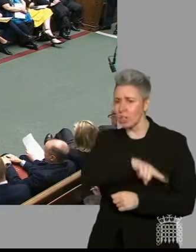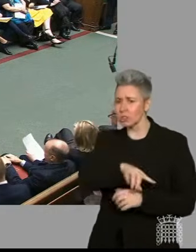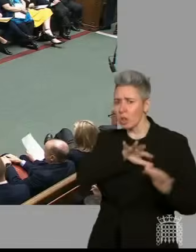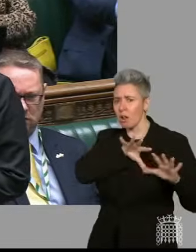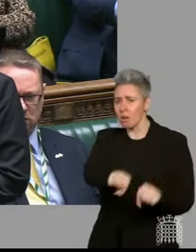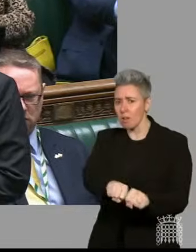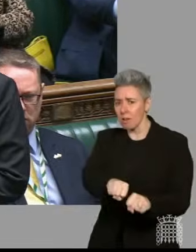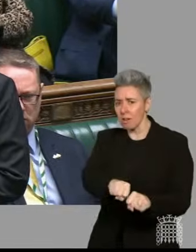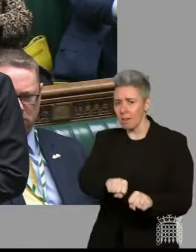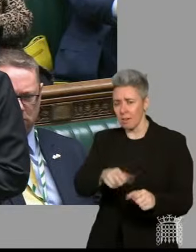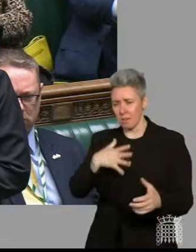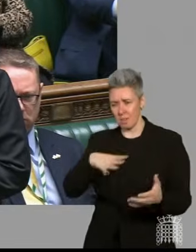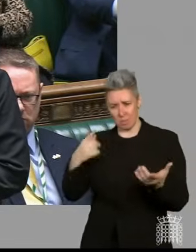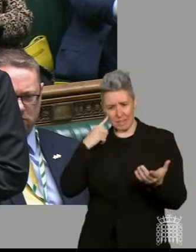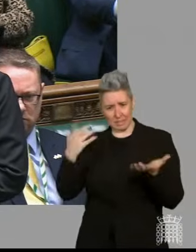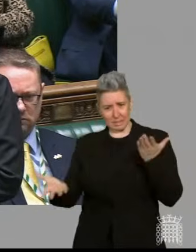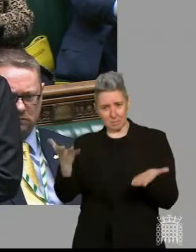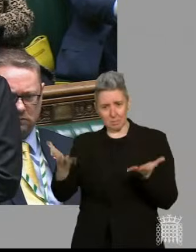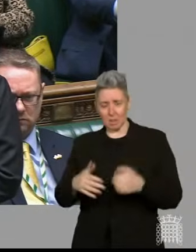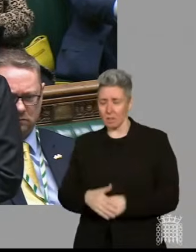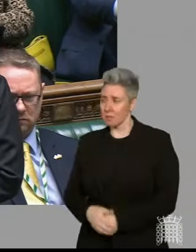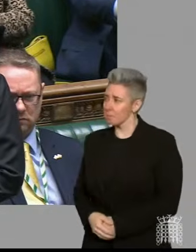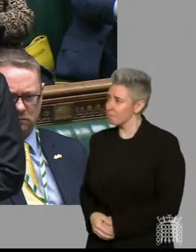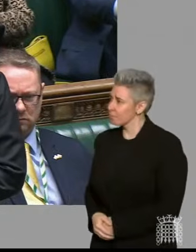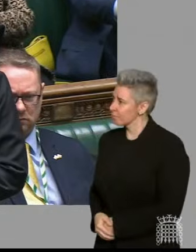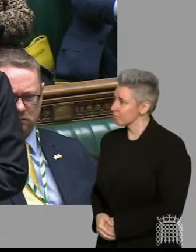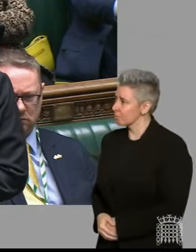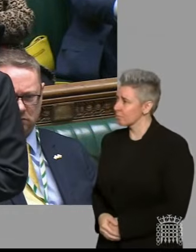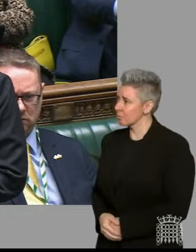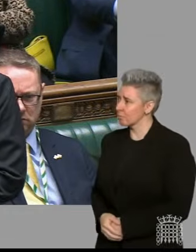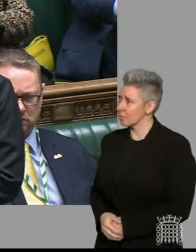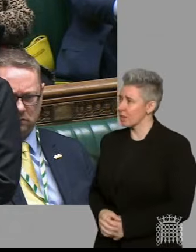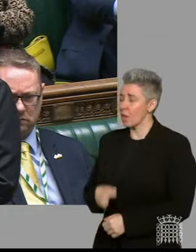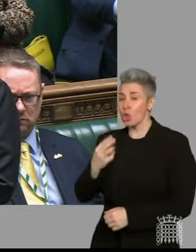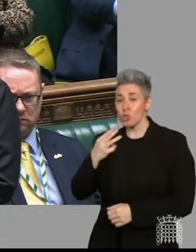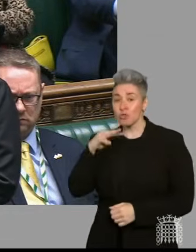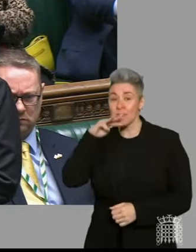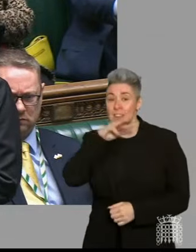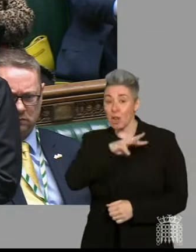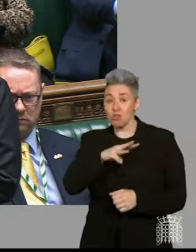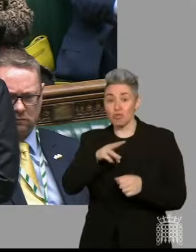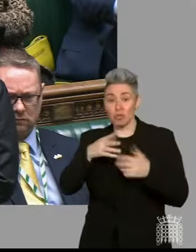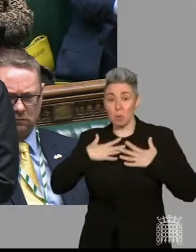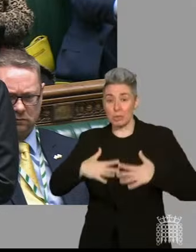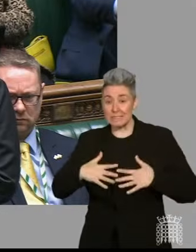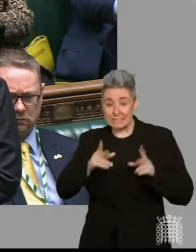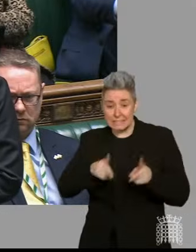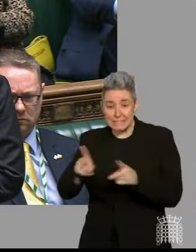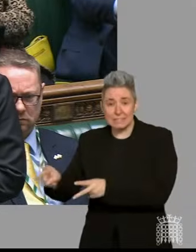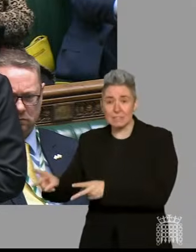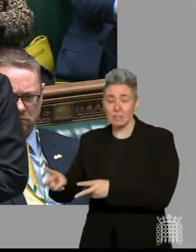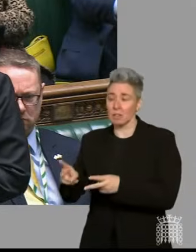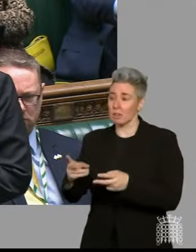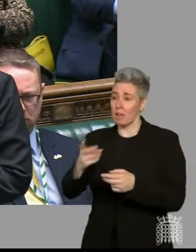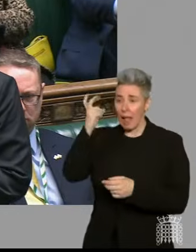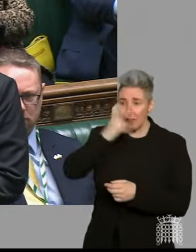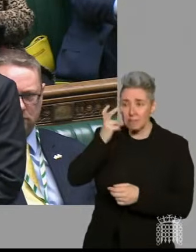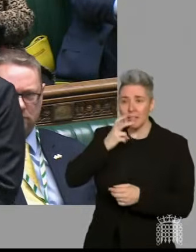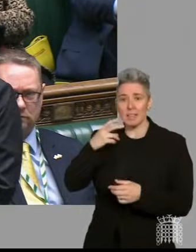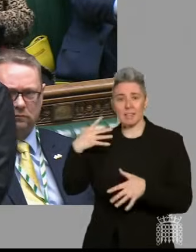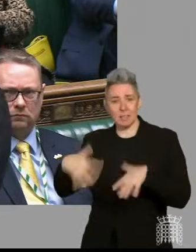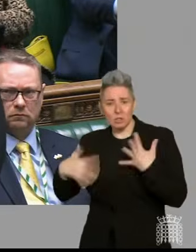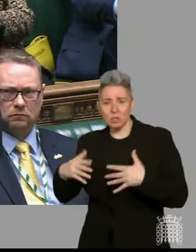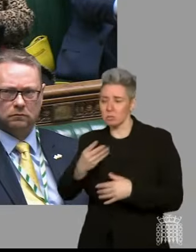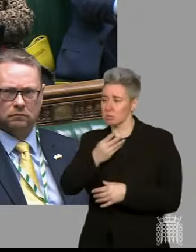300 bodies, including the elderly and the injured, some of which had been stripped naked, mutilated, with